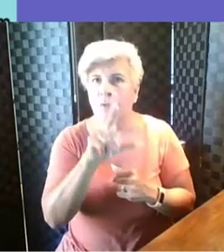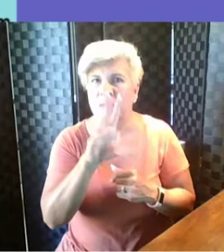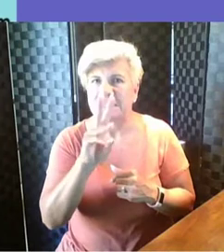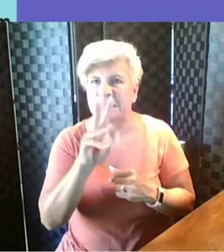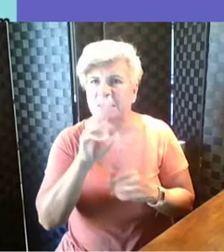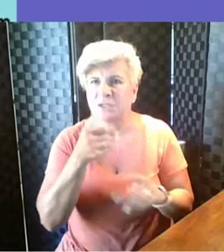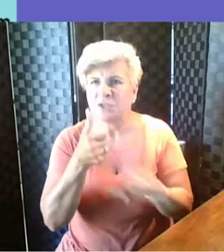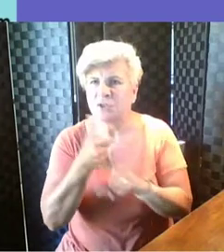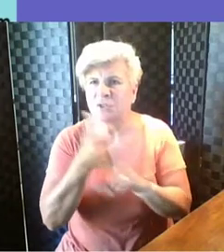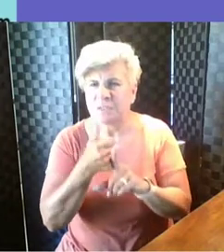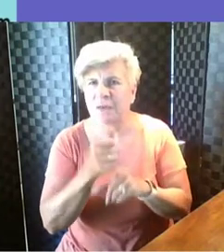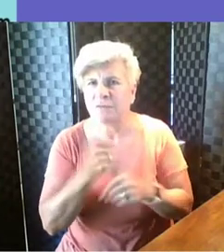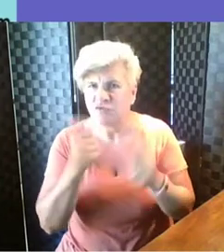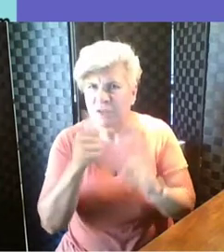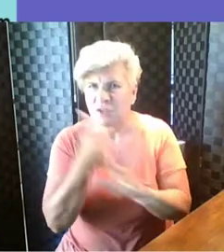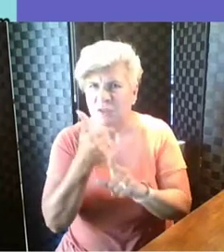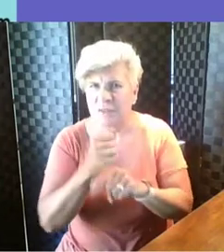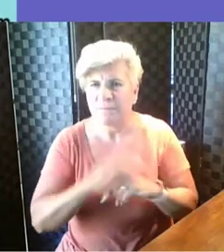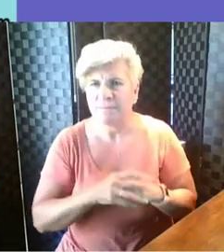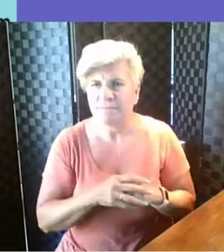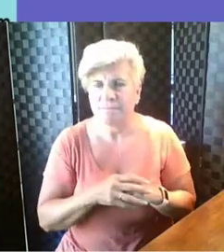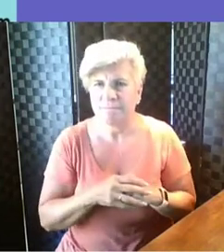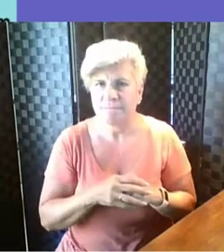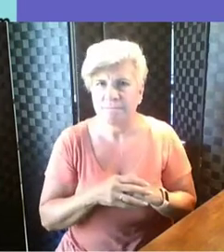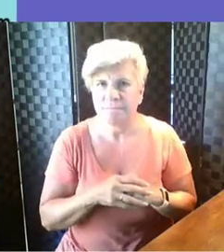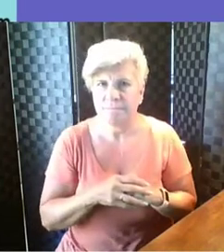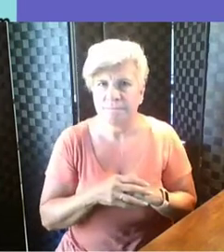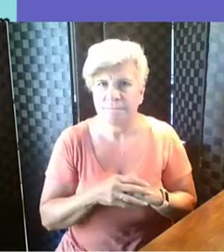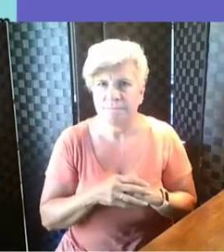that one. I'm going to give you just a few seconds.